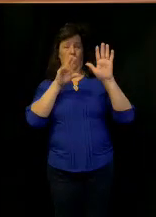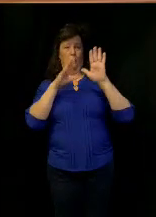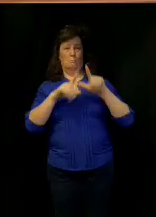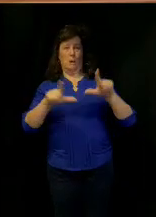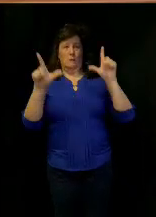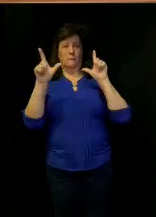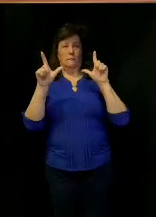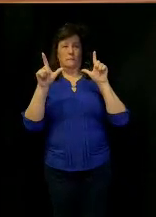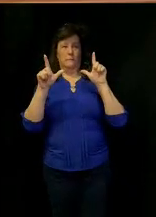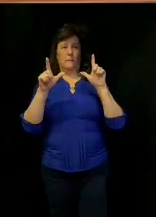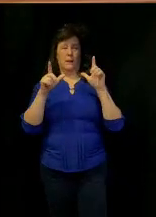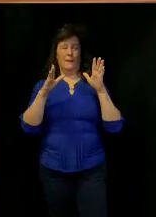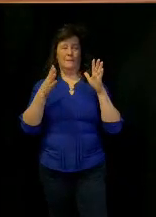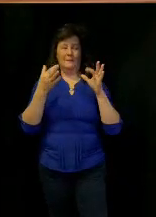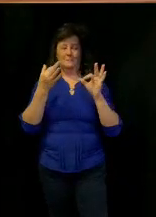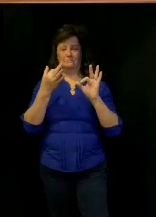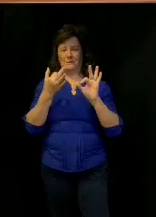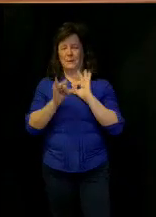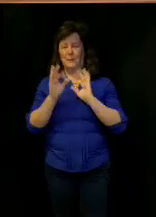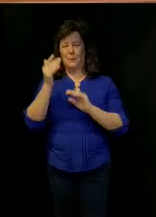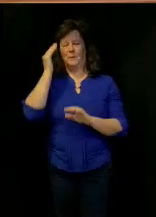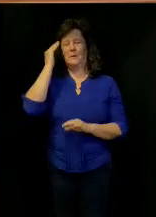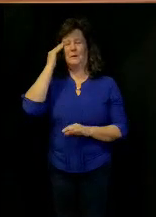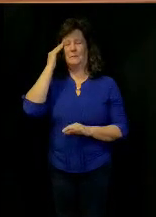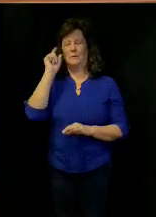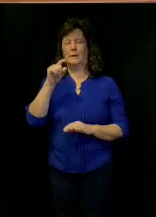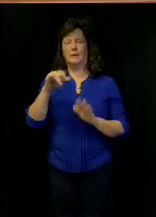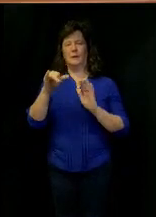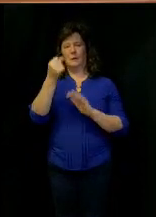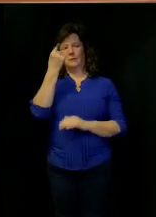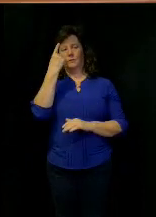like maybe elementary, but we need to understand this to understand our identity.